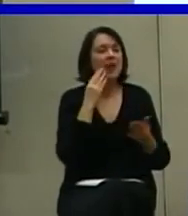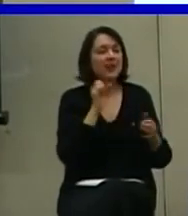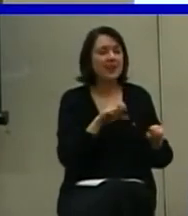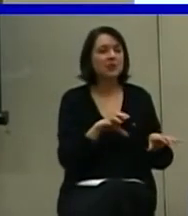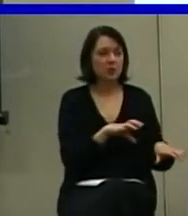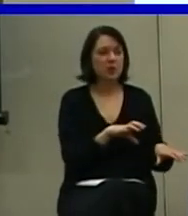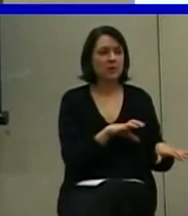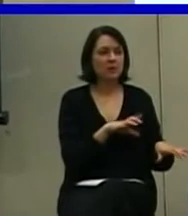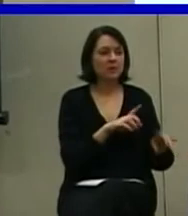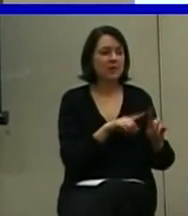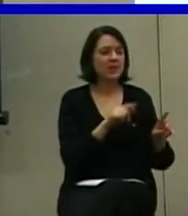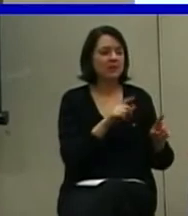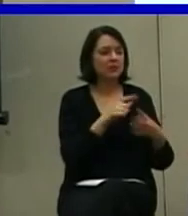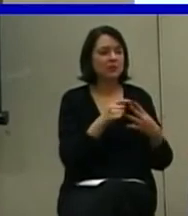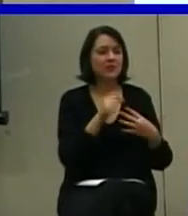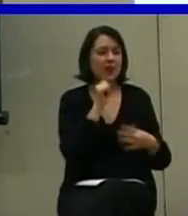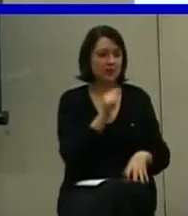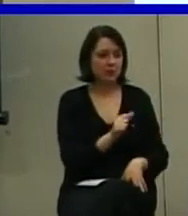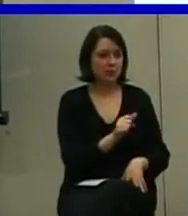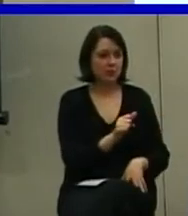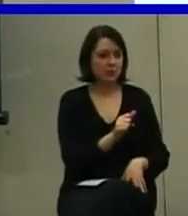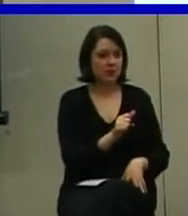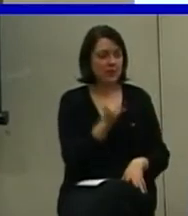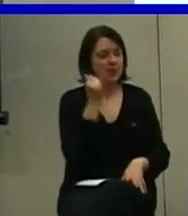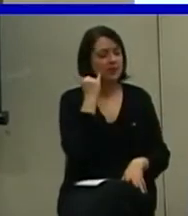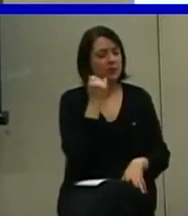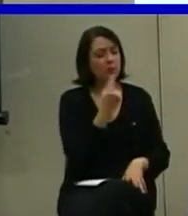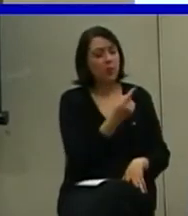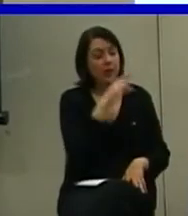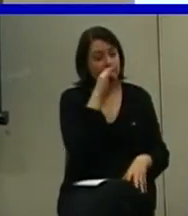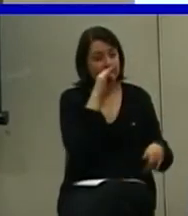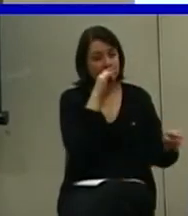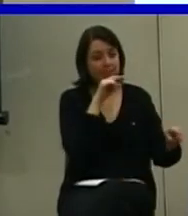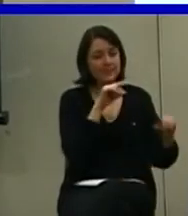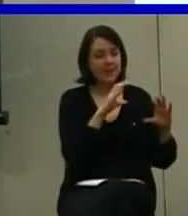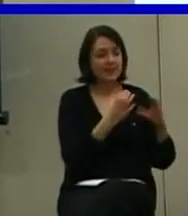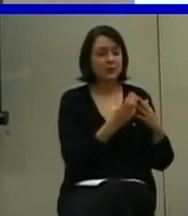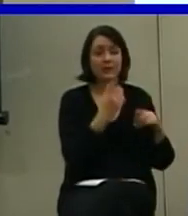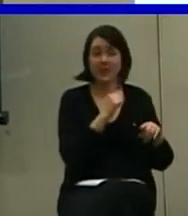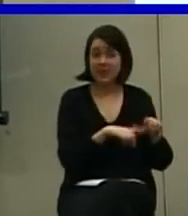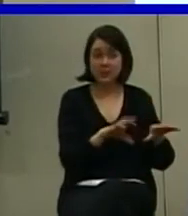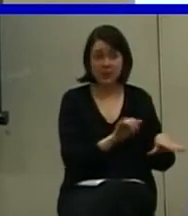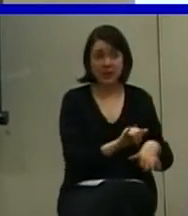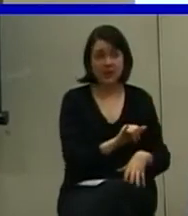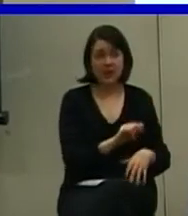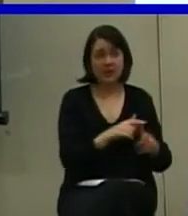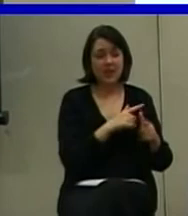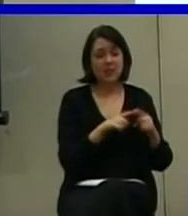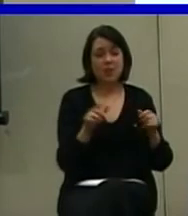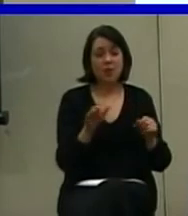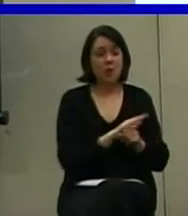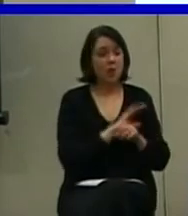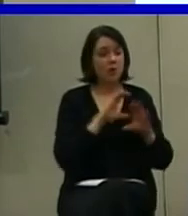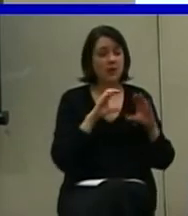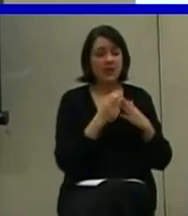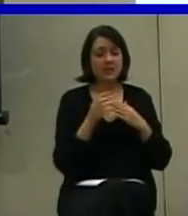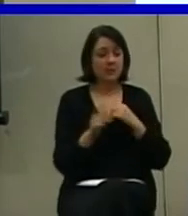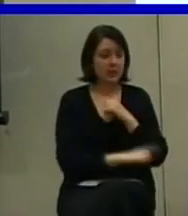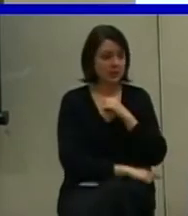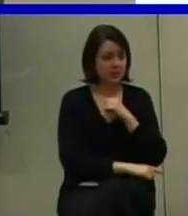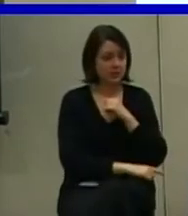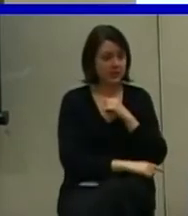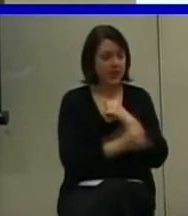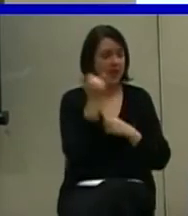can do, but they're not doing. So if there's one kid in here that can't do it, everybody gets punished. So if I said